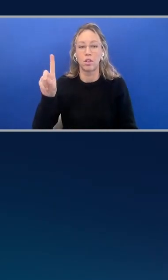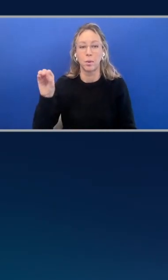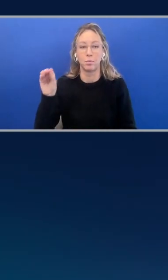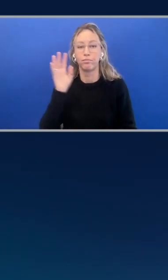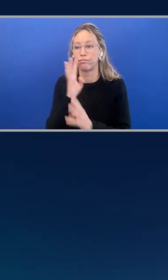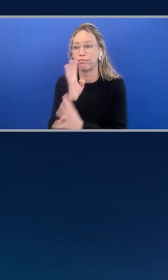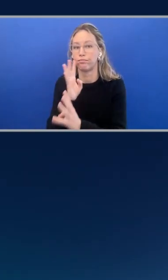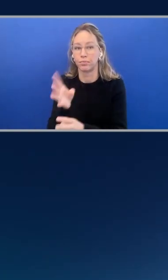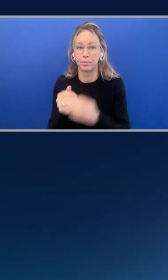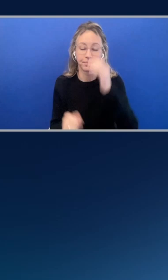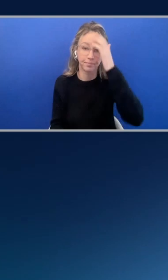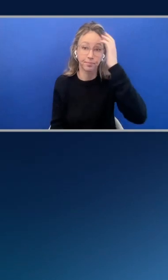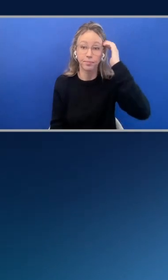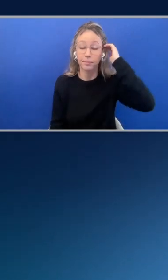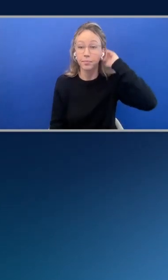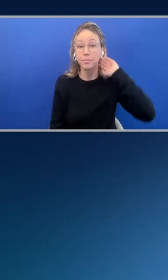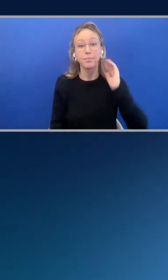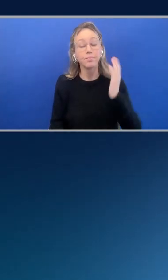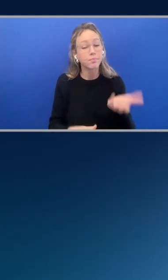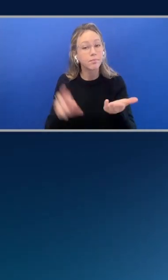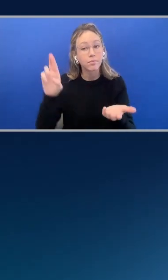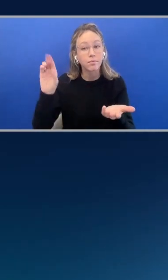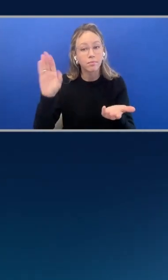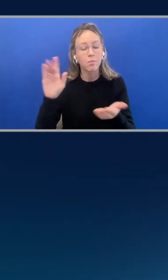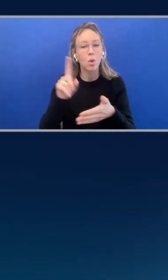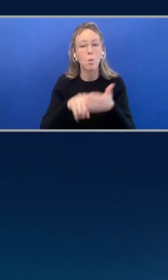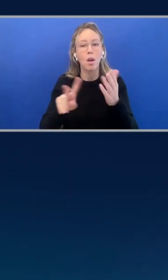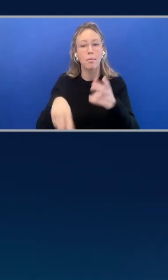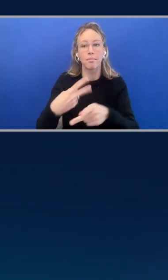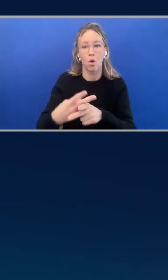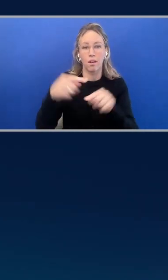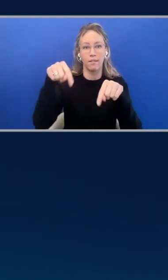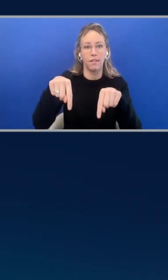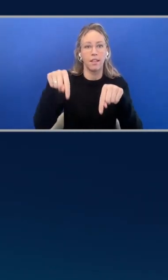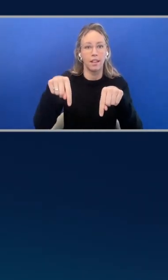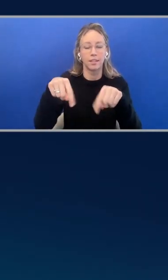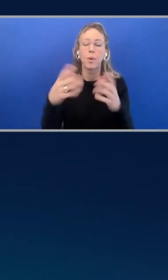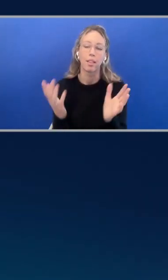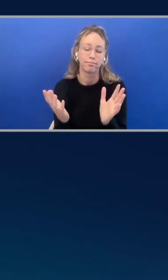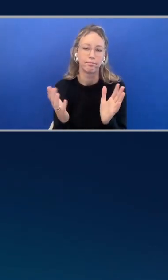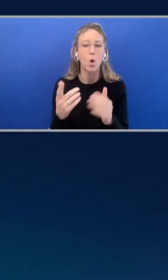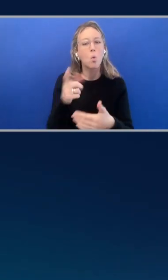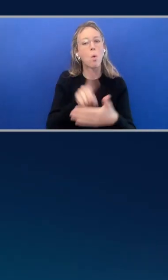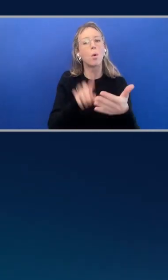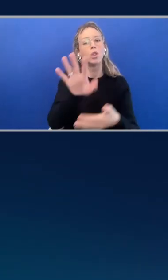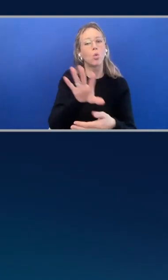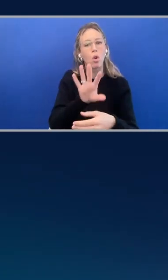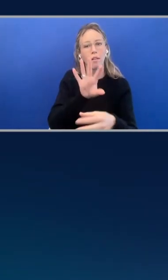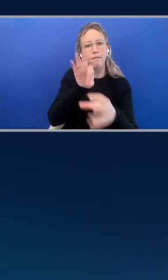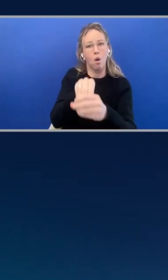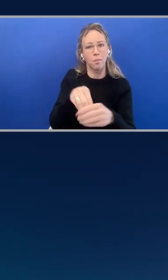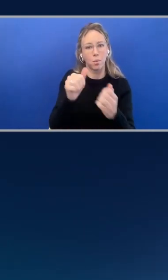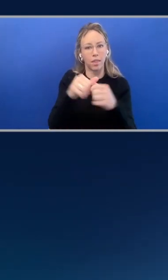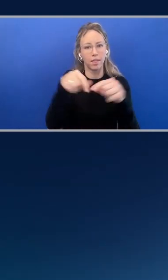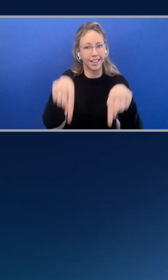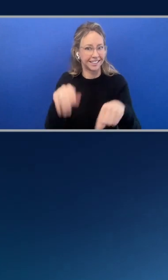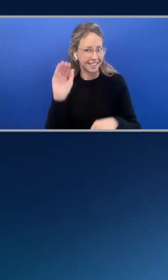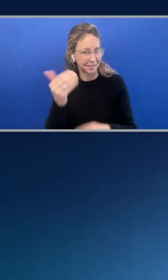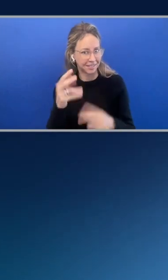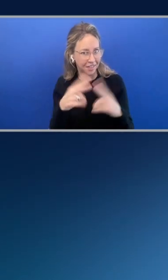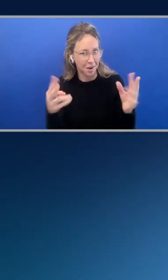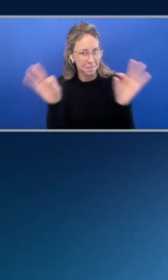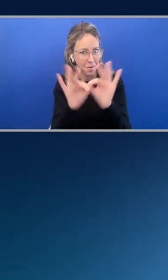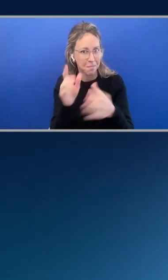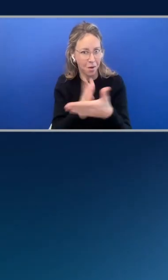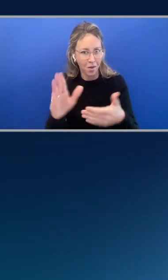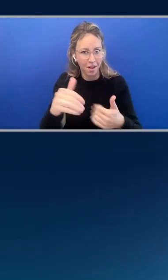pretty good. And Rob, what part of this were you? Well, what was your part in all of this? Because I see this is a very important aspect in your life and all